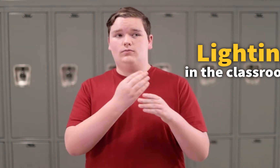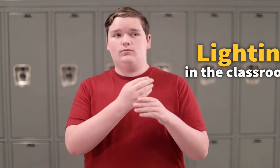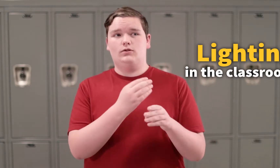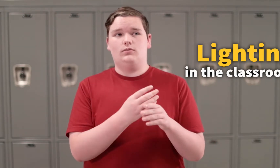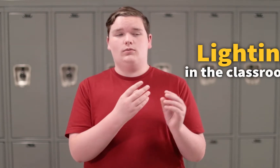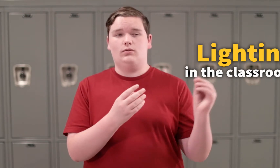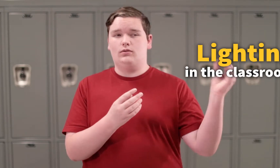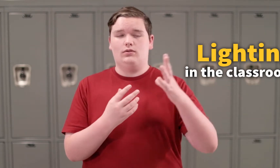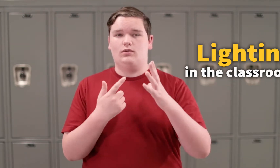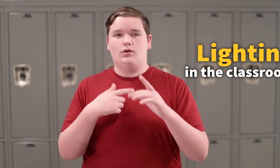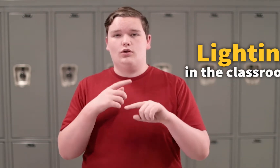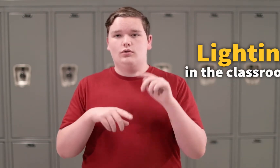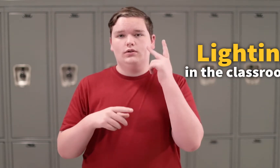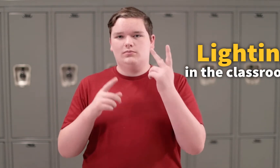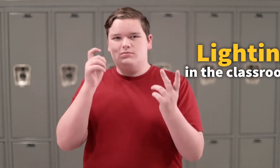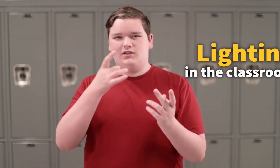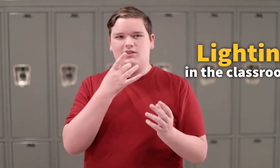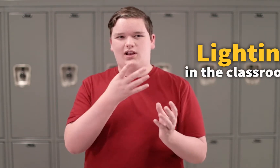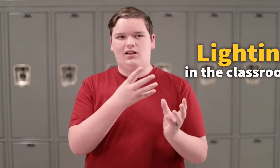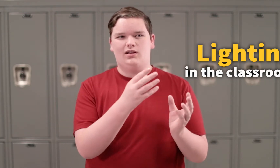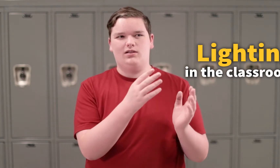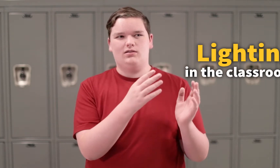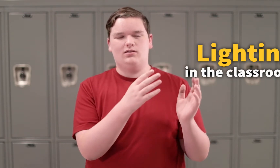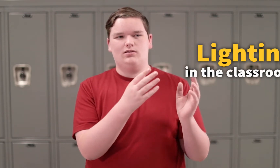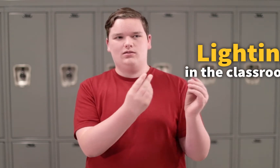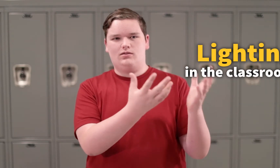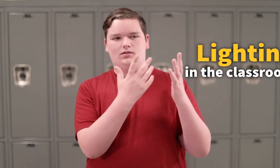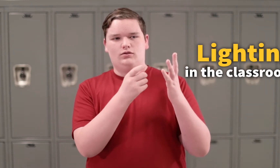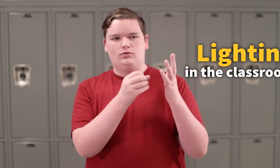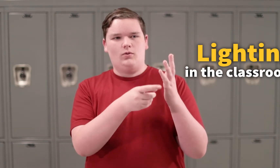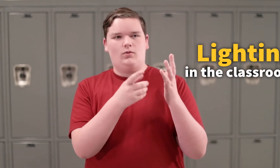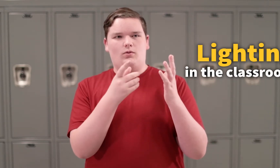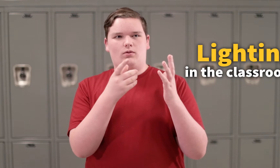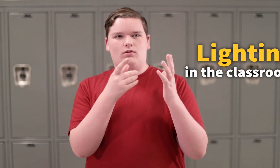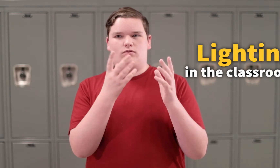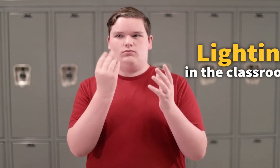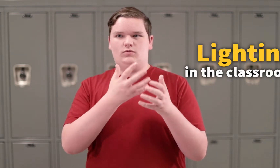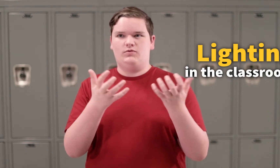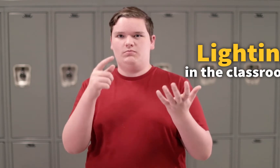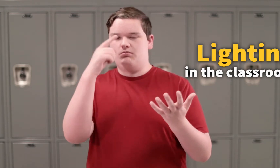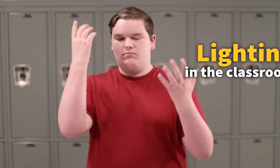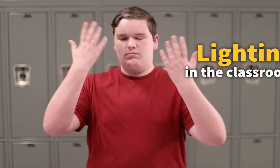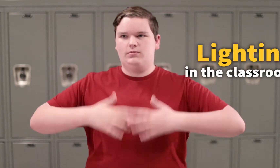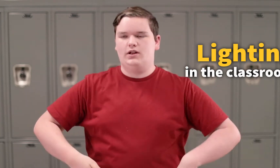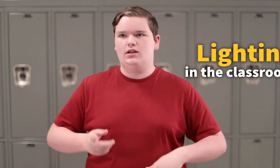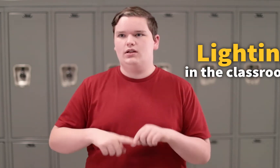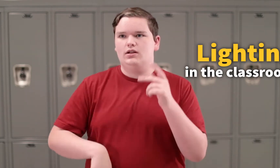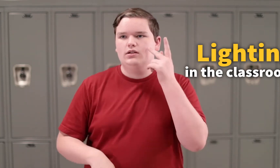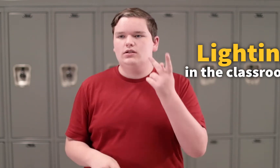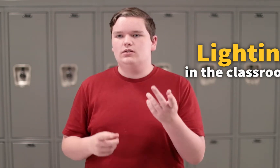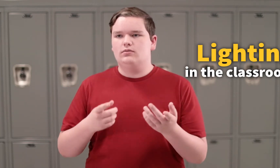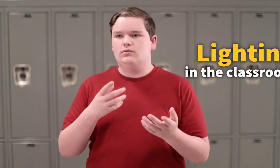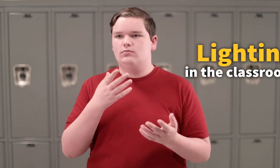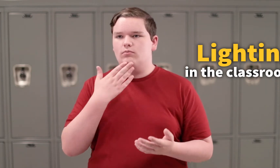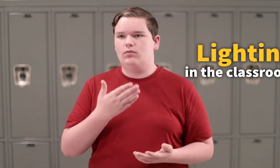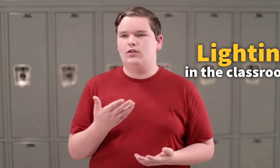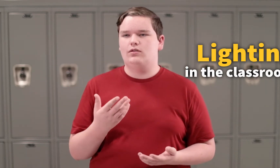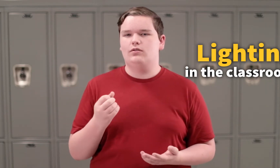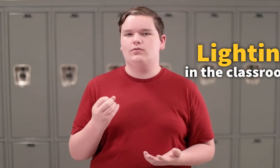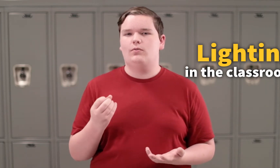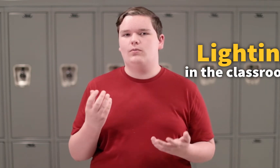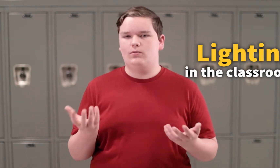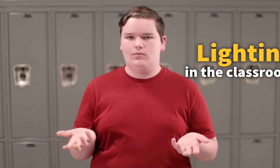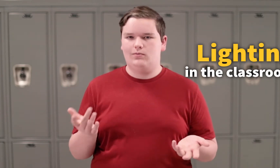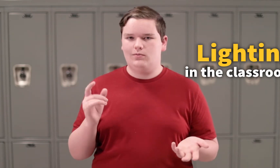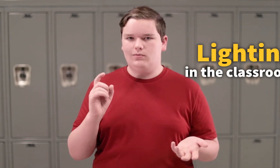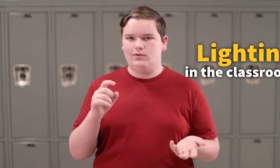I've had the experience of an interpreter moving in front of a window, and then it's hard for me to be able to see them and understand